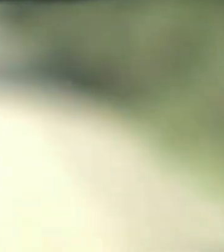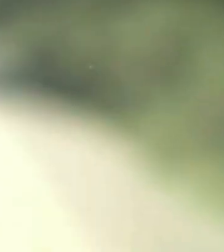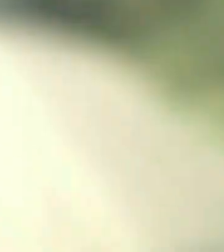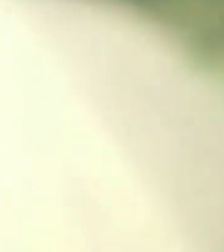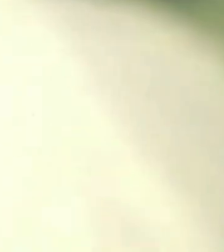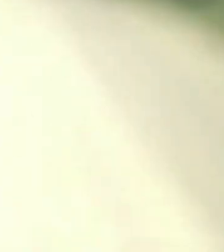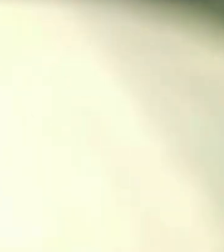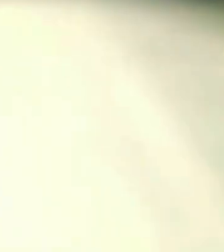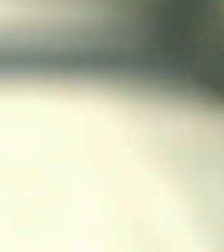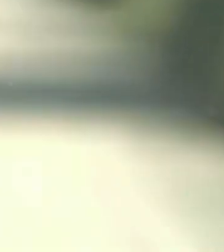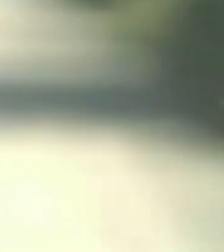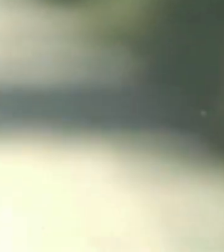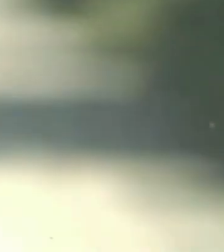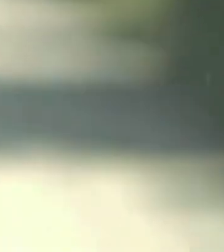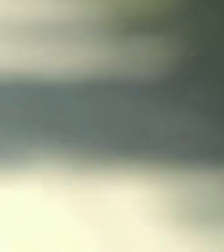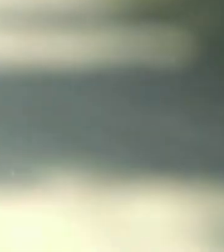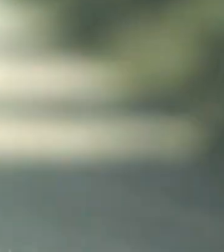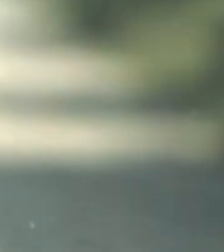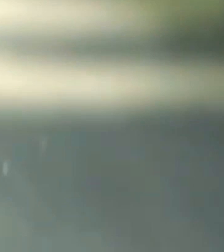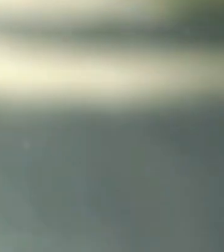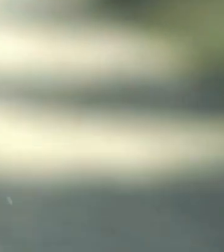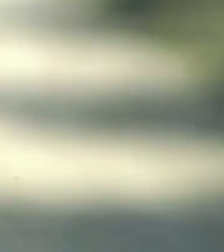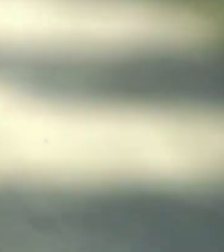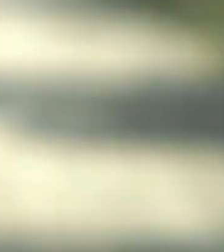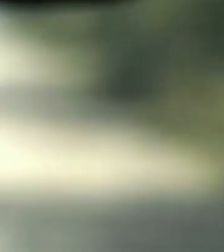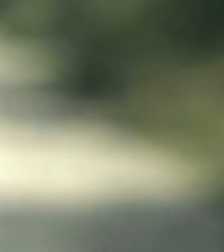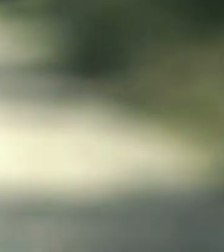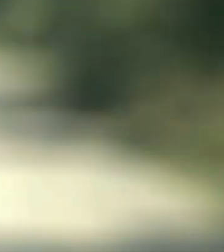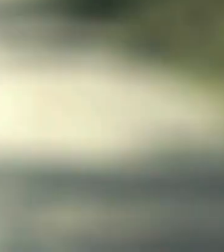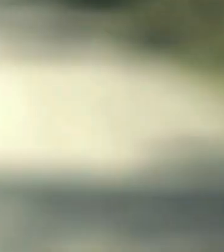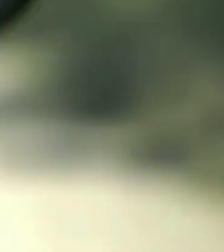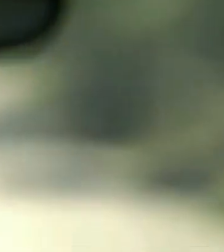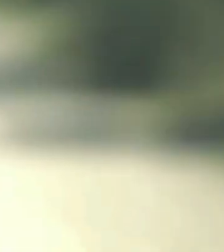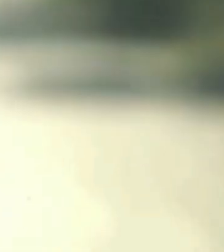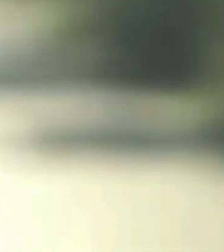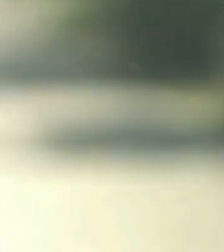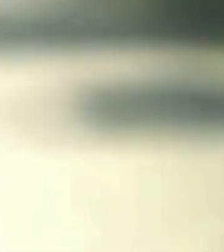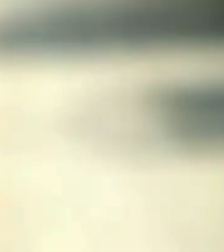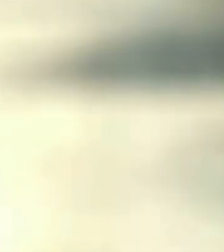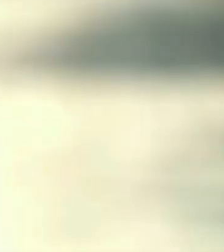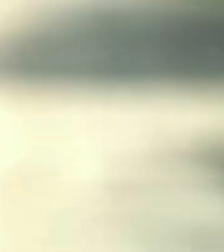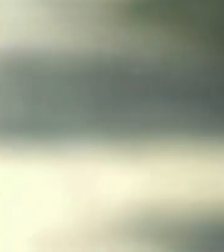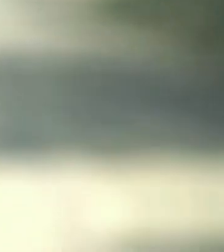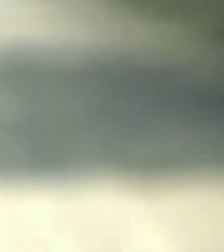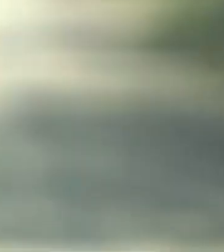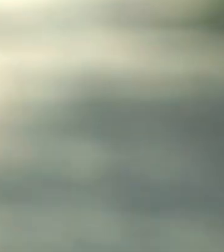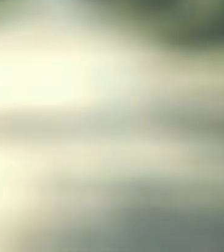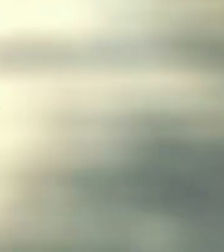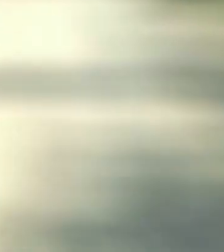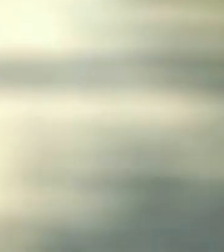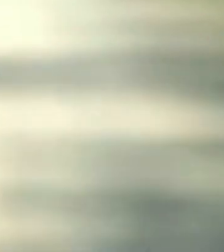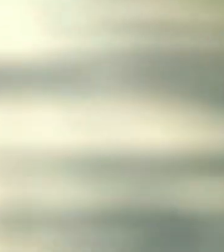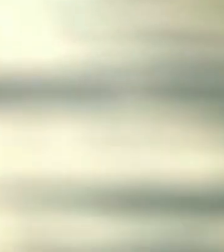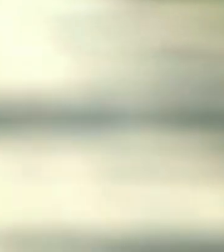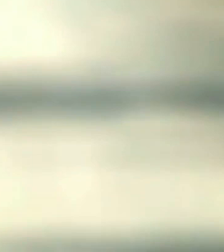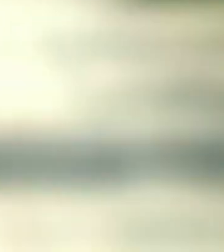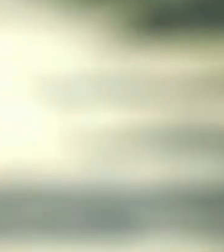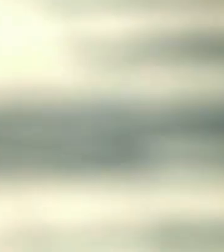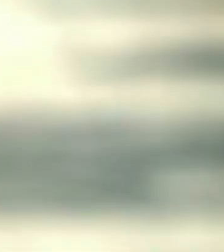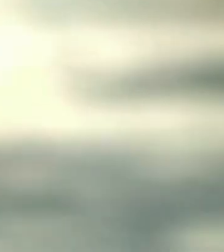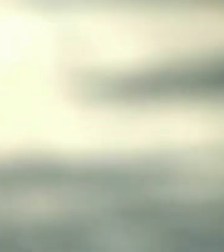their own life. We have 16 families today. Mainly the people who are disabled